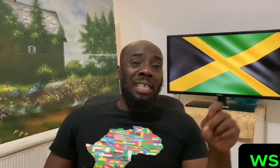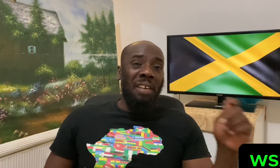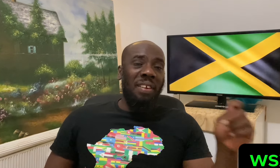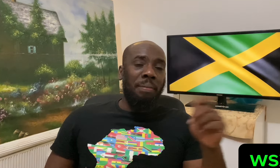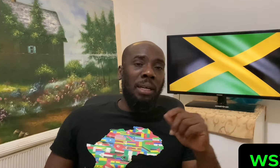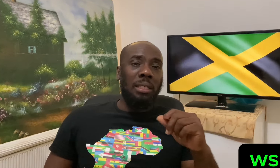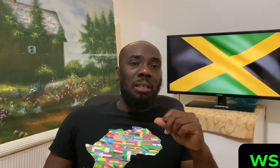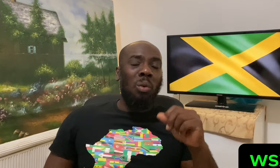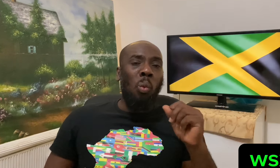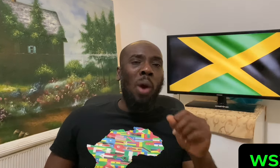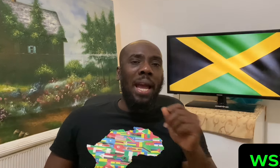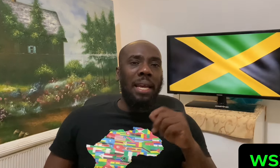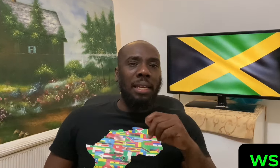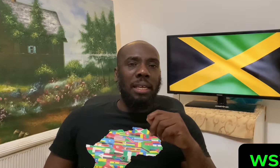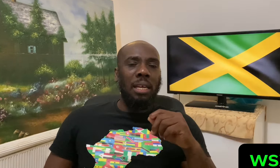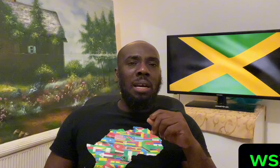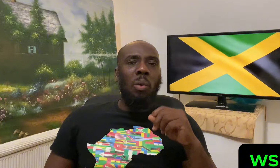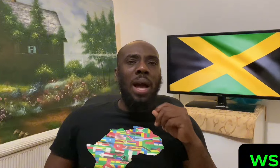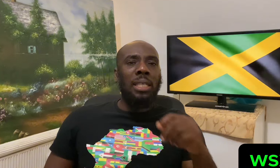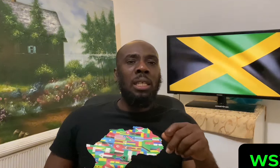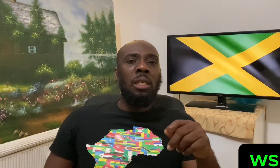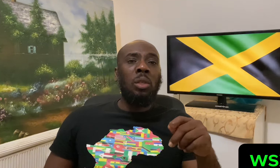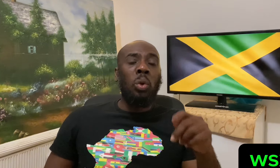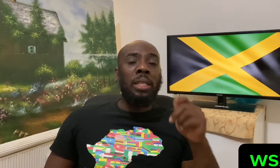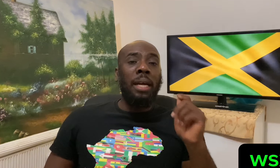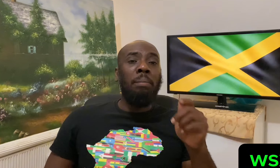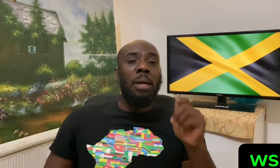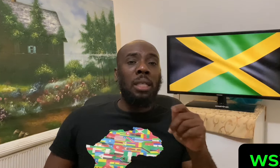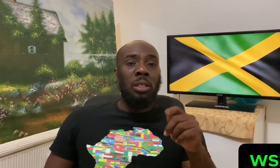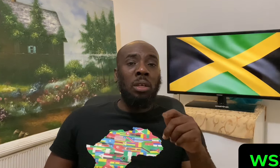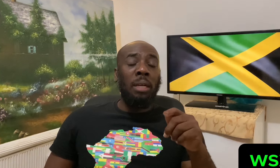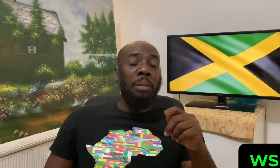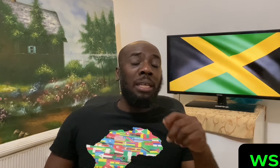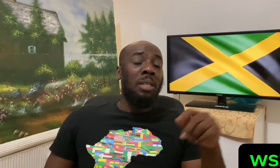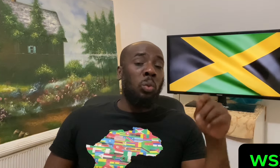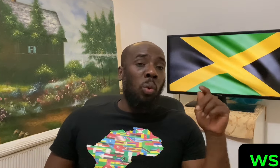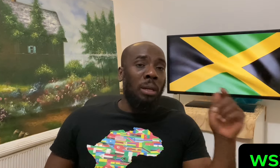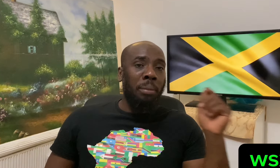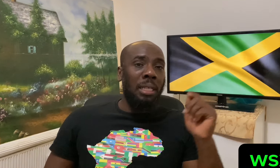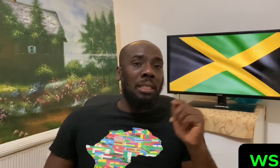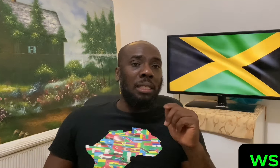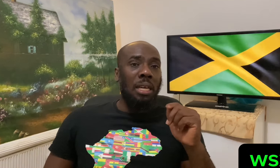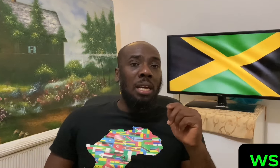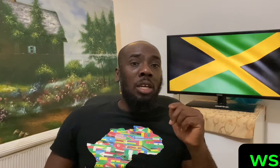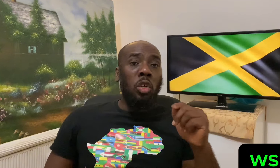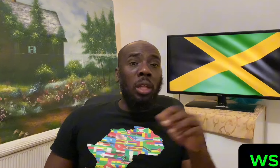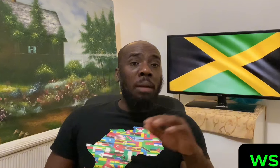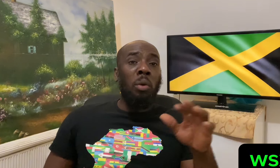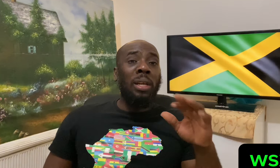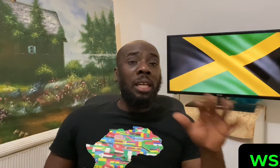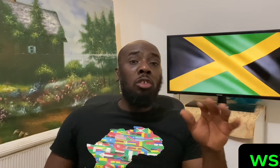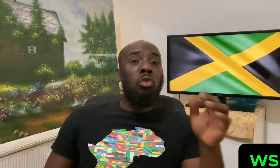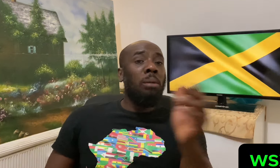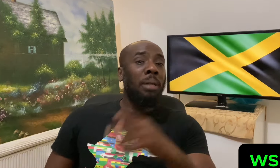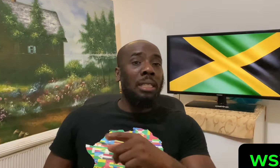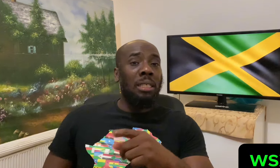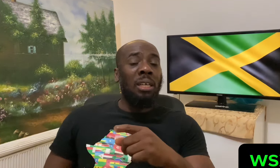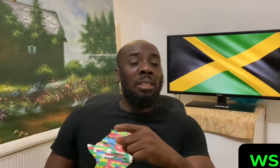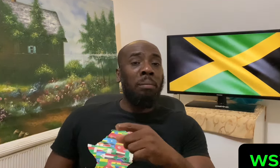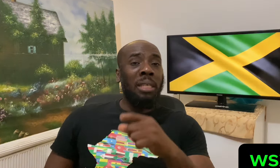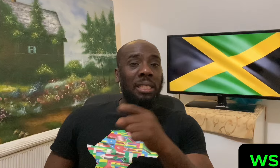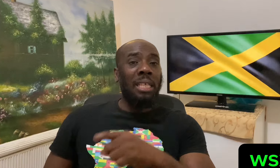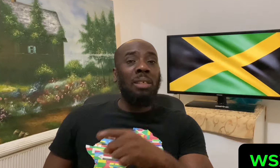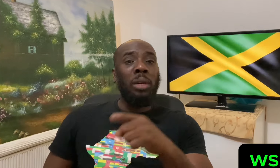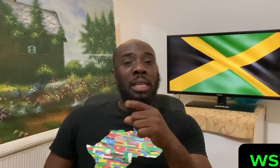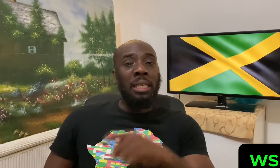campaigned against the EFF party. Why? Why is it took 10 parties to campaign against one party? None of them went at the ruling party